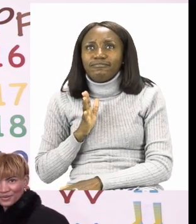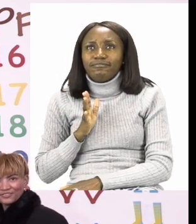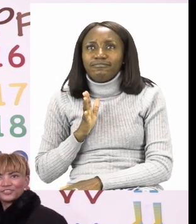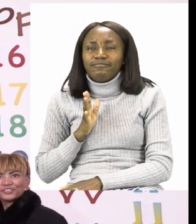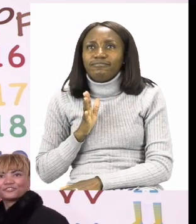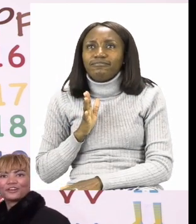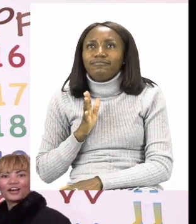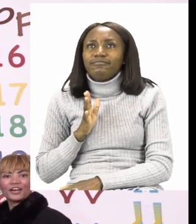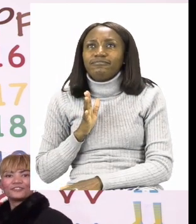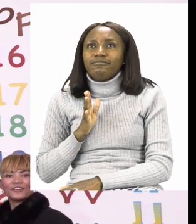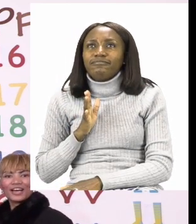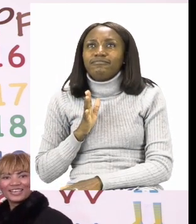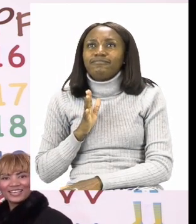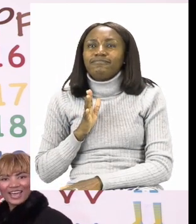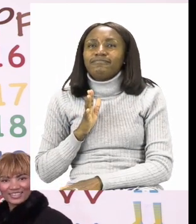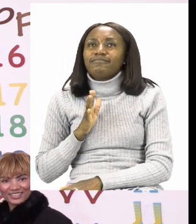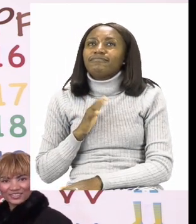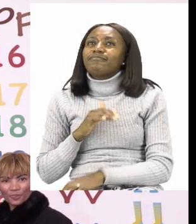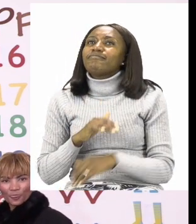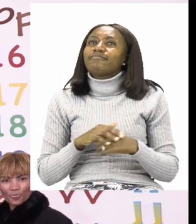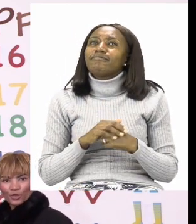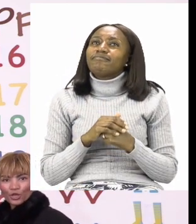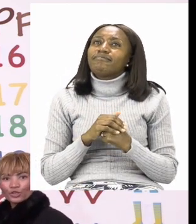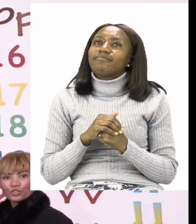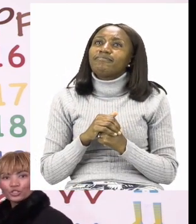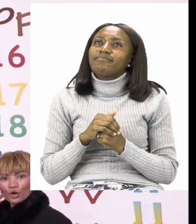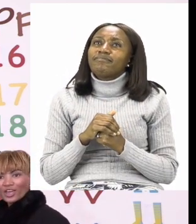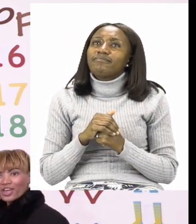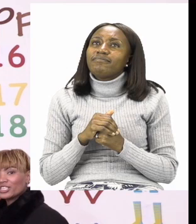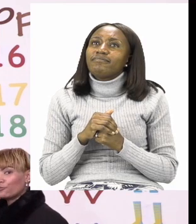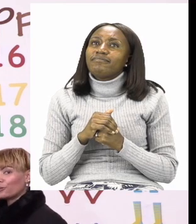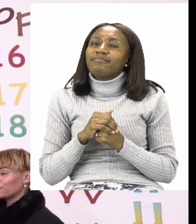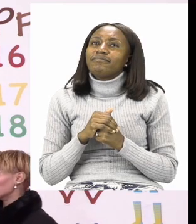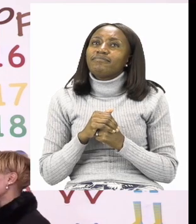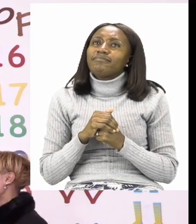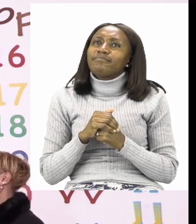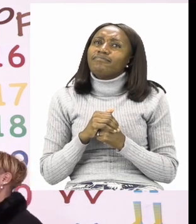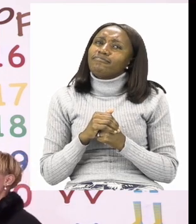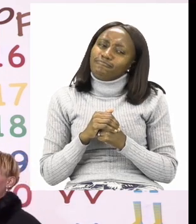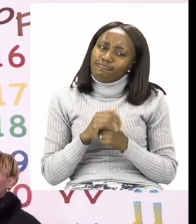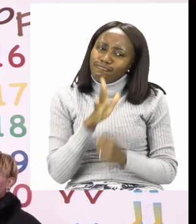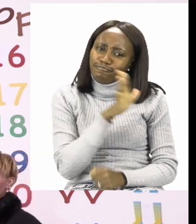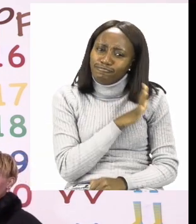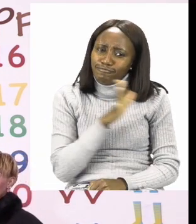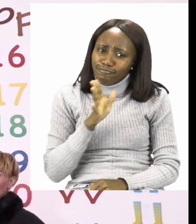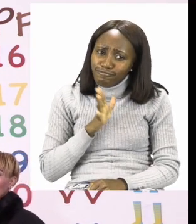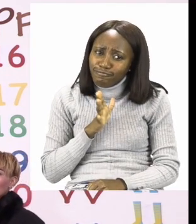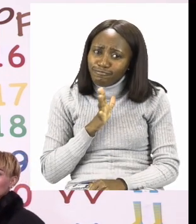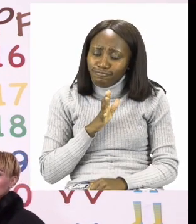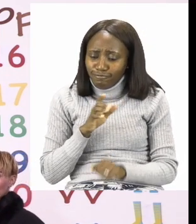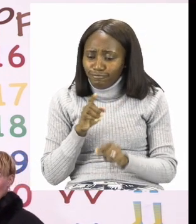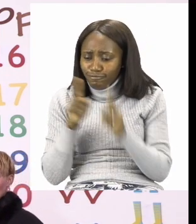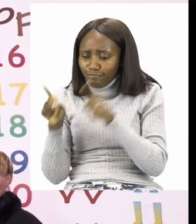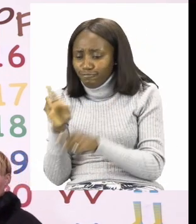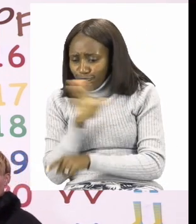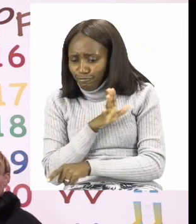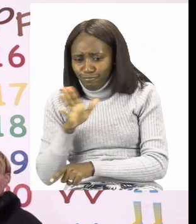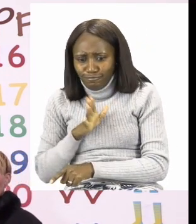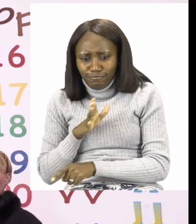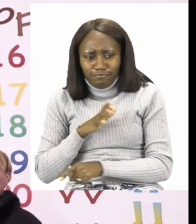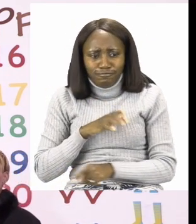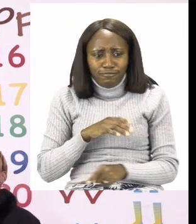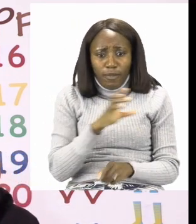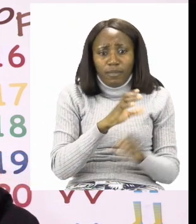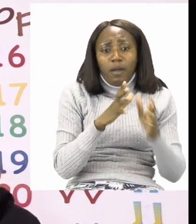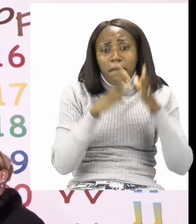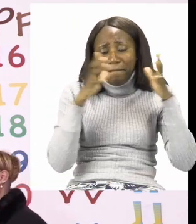the number 55 again. So is 55 bigger than, smaller